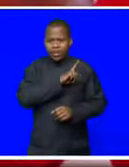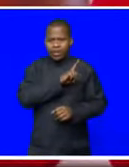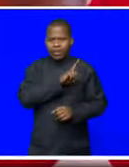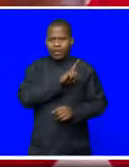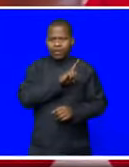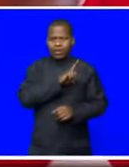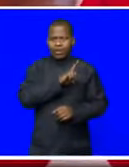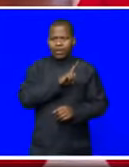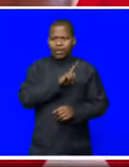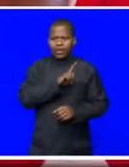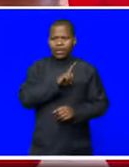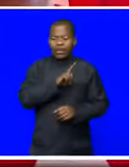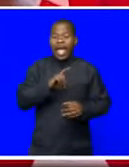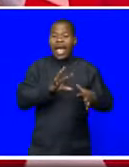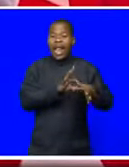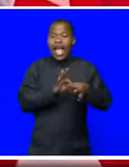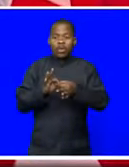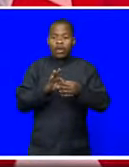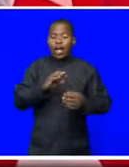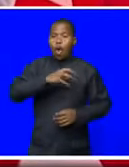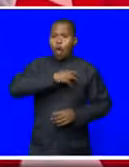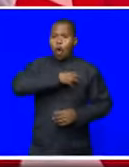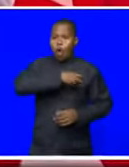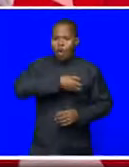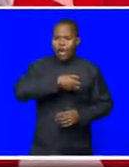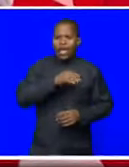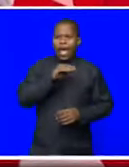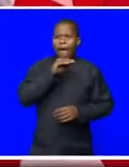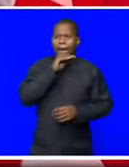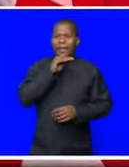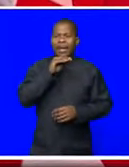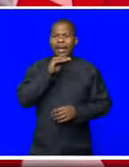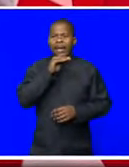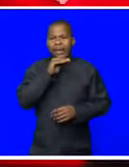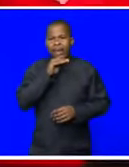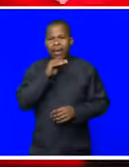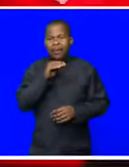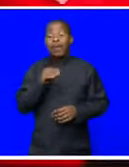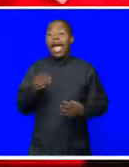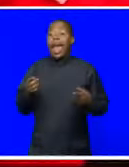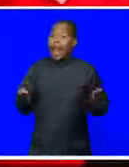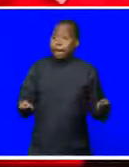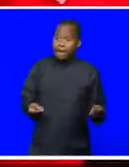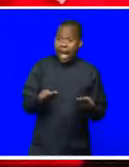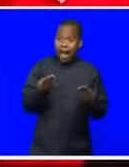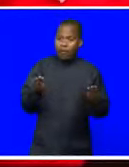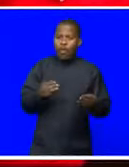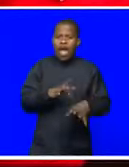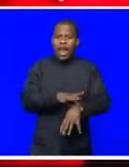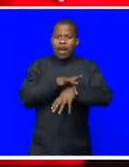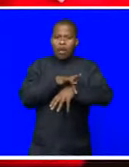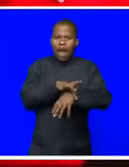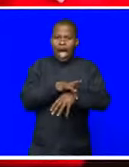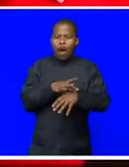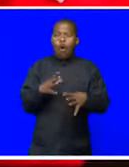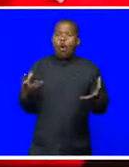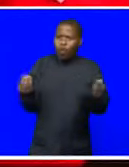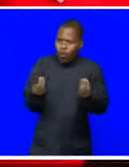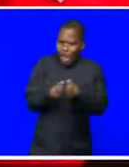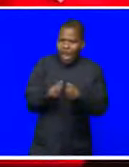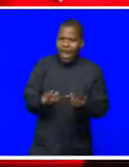kude la ka hospice at home. Me and they is all of us together.